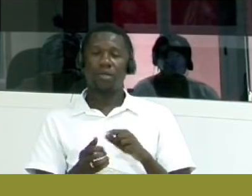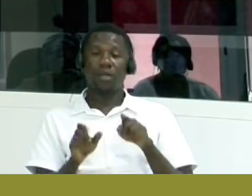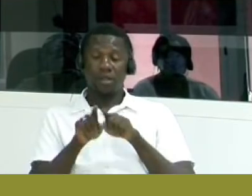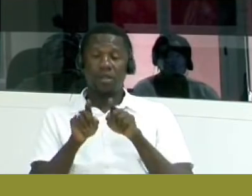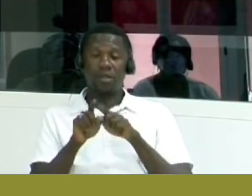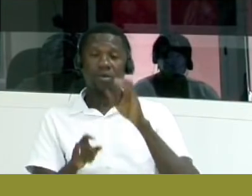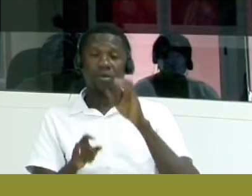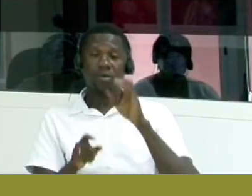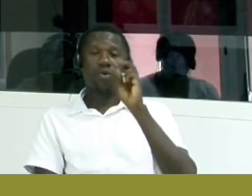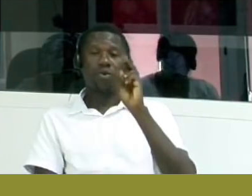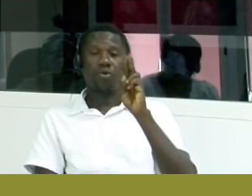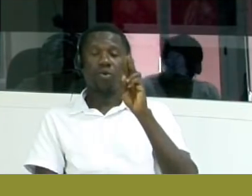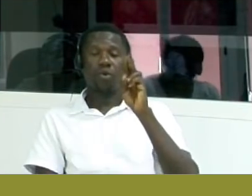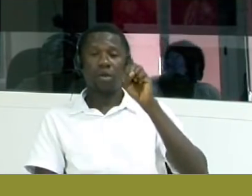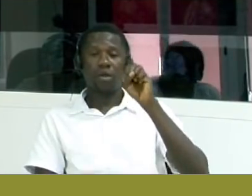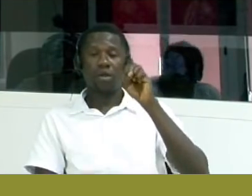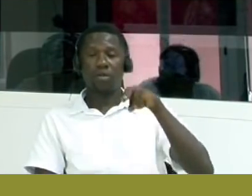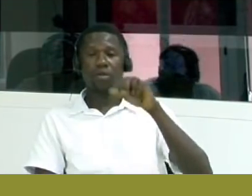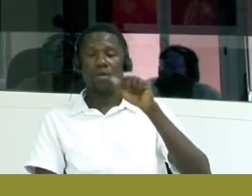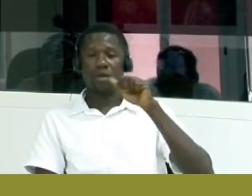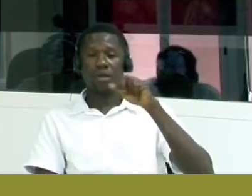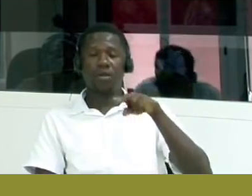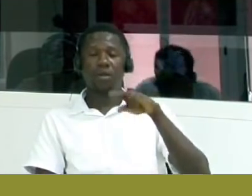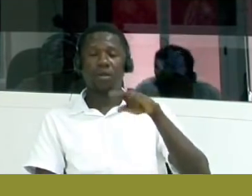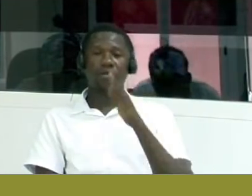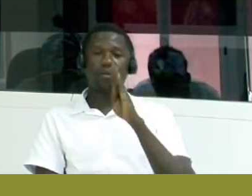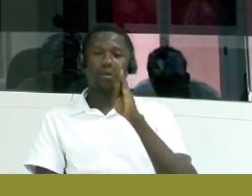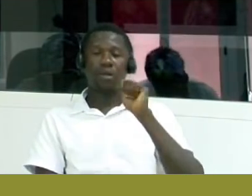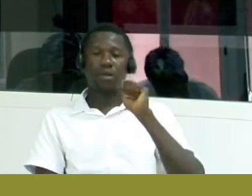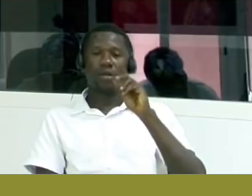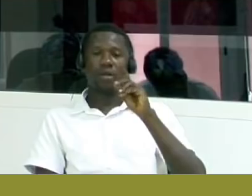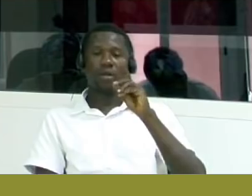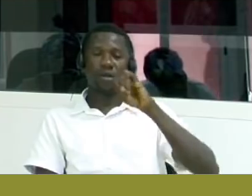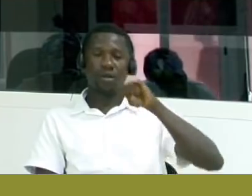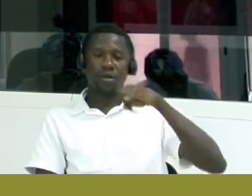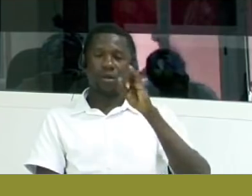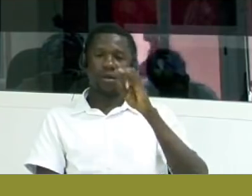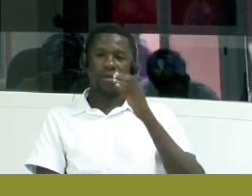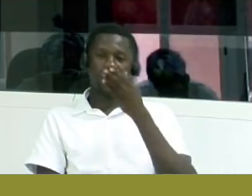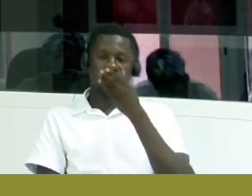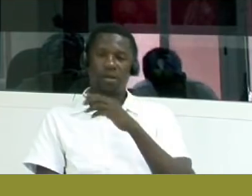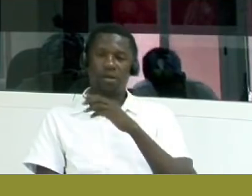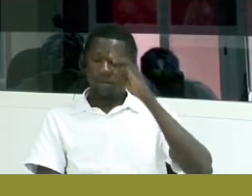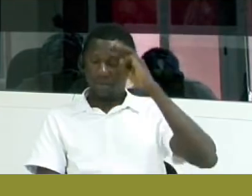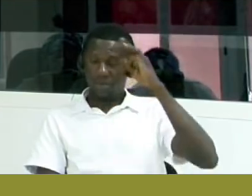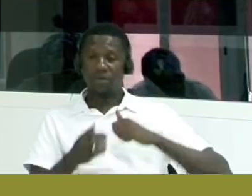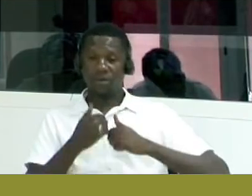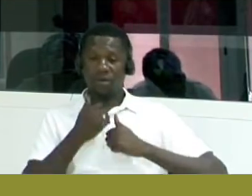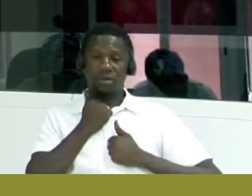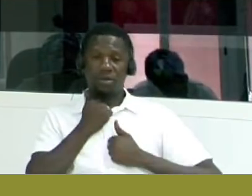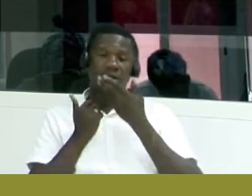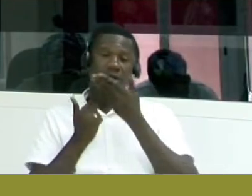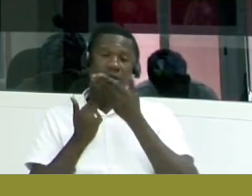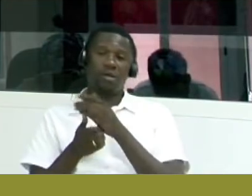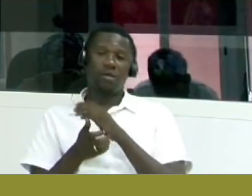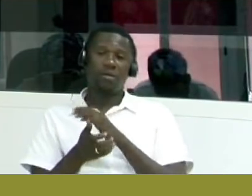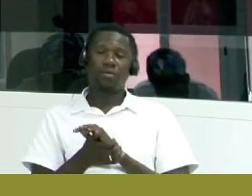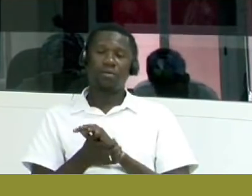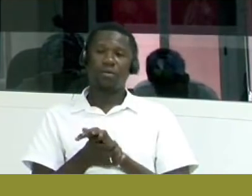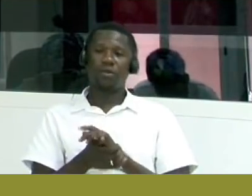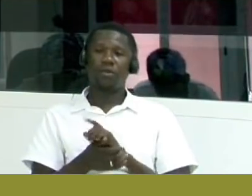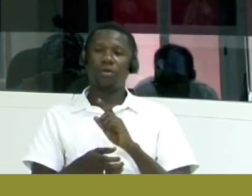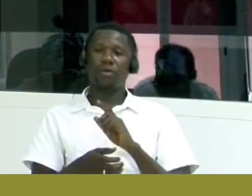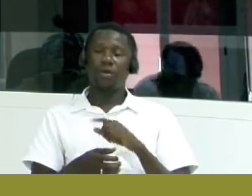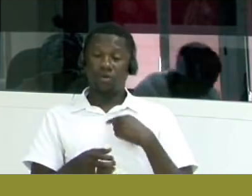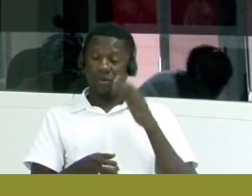Baji. I suppose you want to have the record straight. He was the Minister of the Interior. So you are suggesting that he was not supposed to be there? For